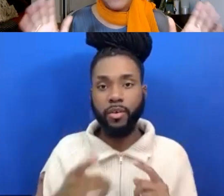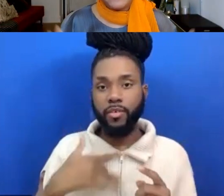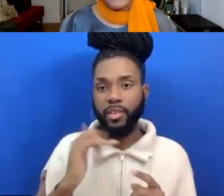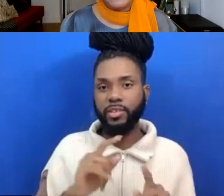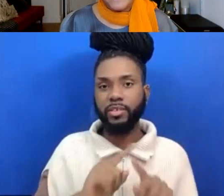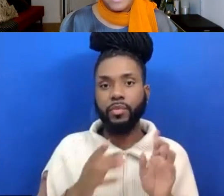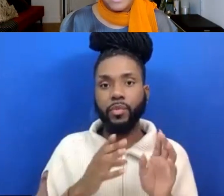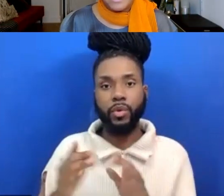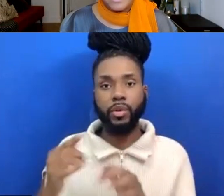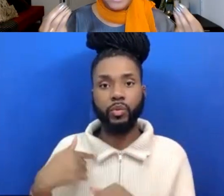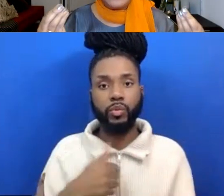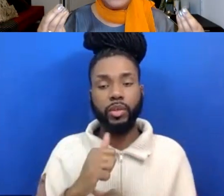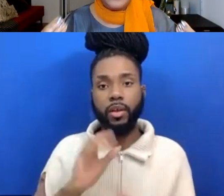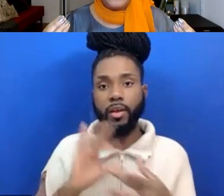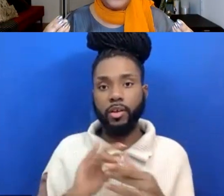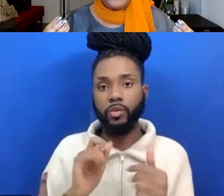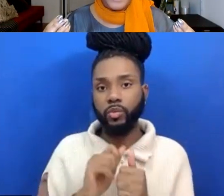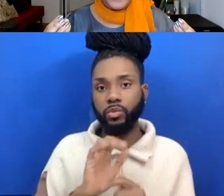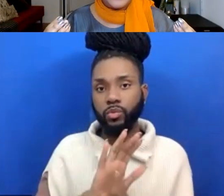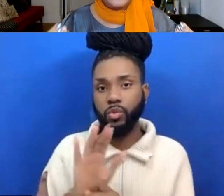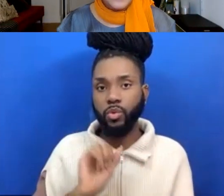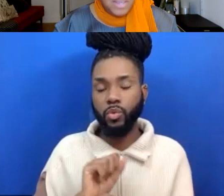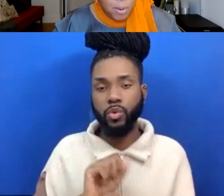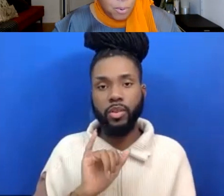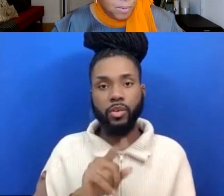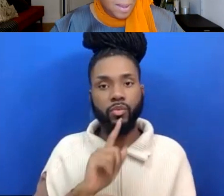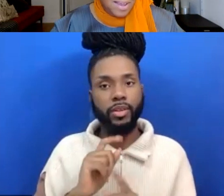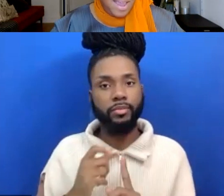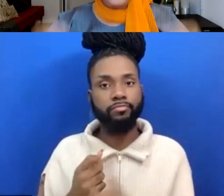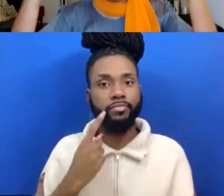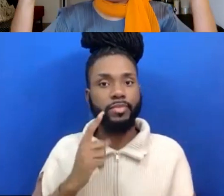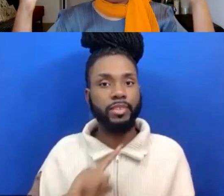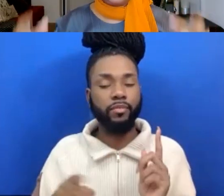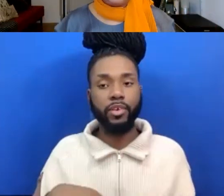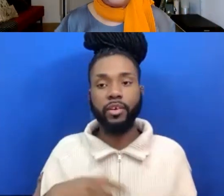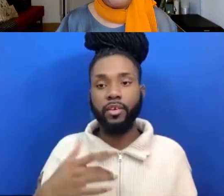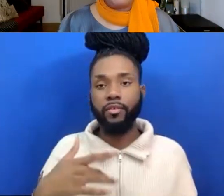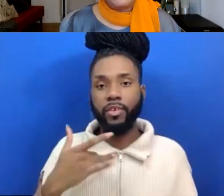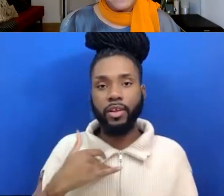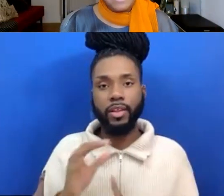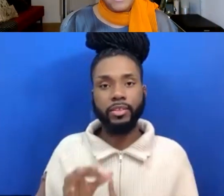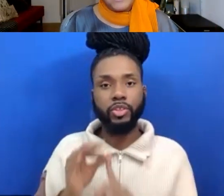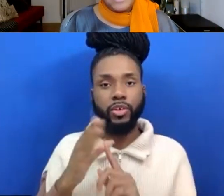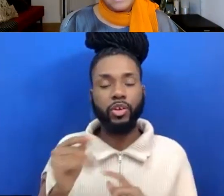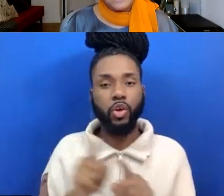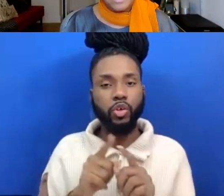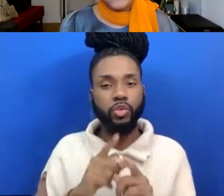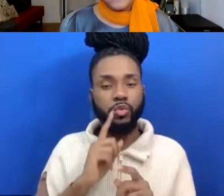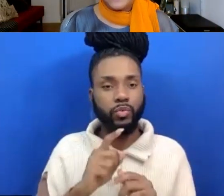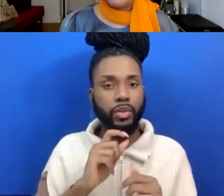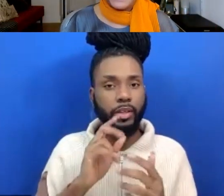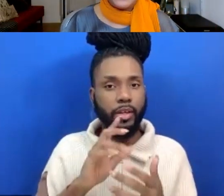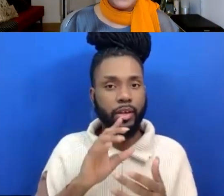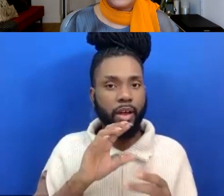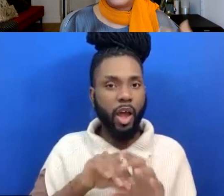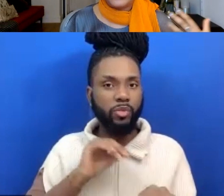that are outside of that, it's singular and, almost extract it from the context in which it is lived,